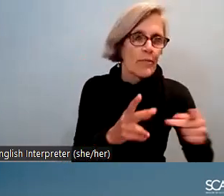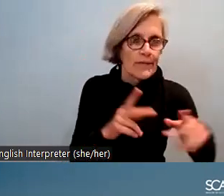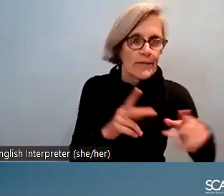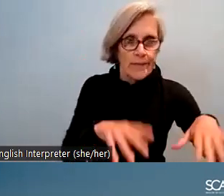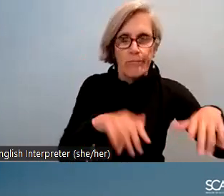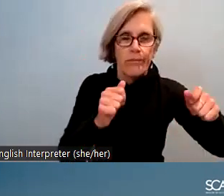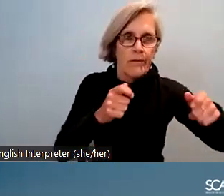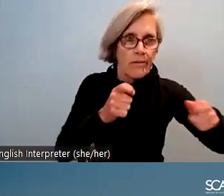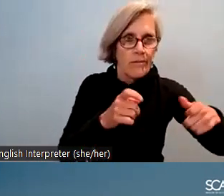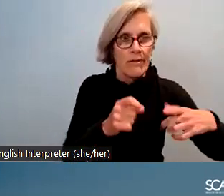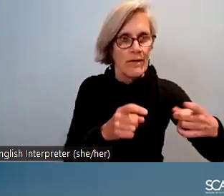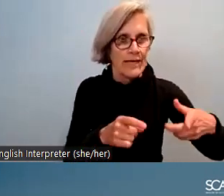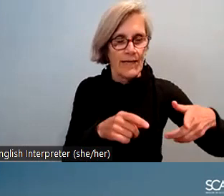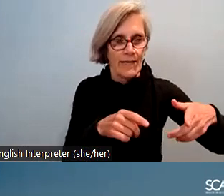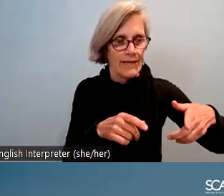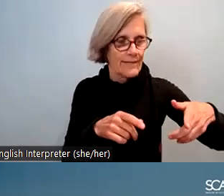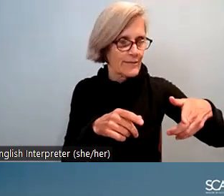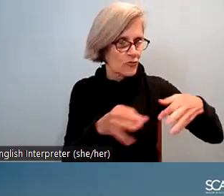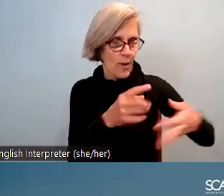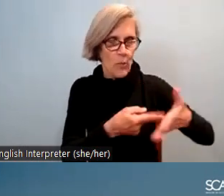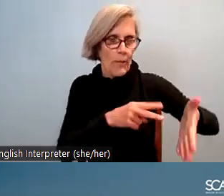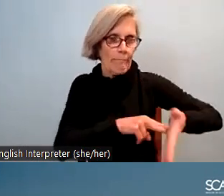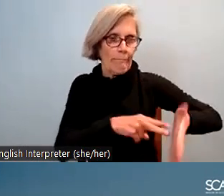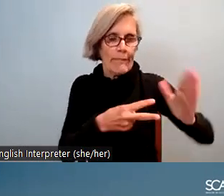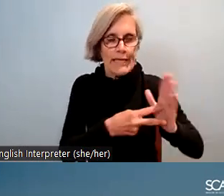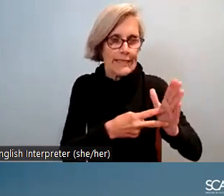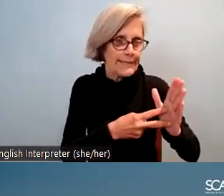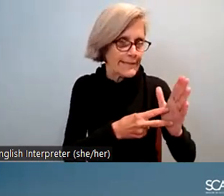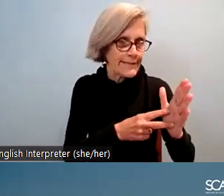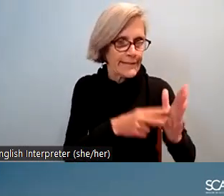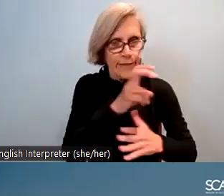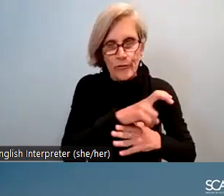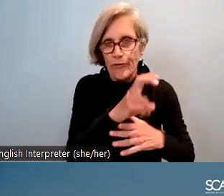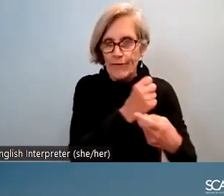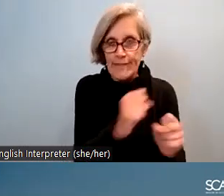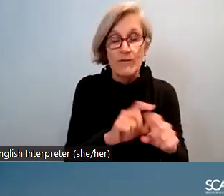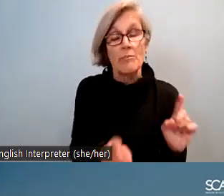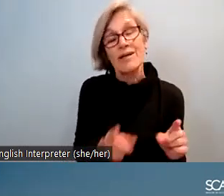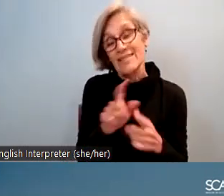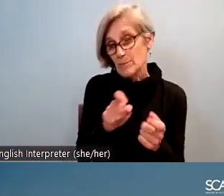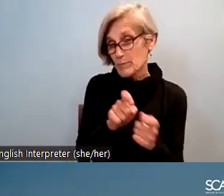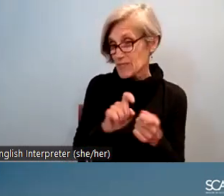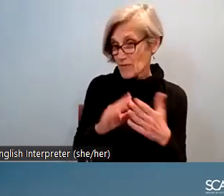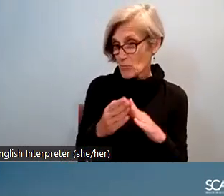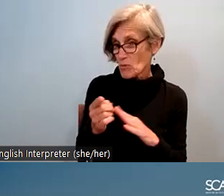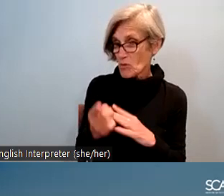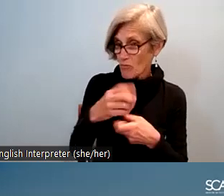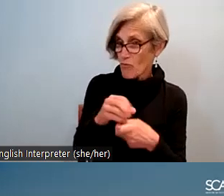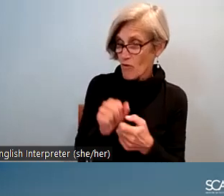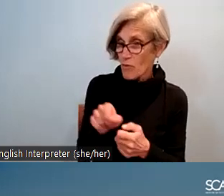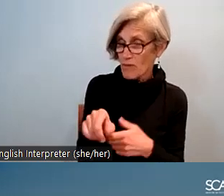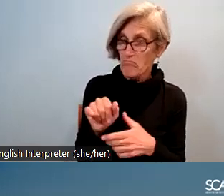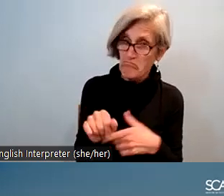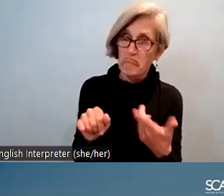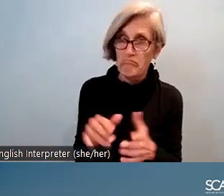defining traffic safety for them. So a specific community that like you are serving in the locations, and you